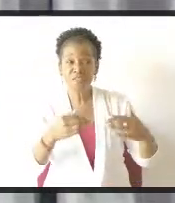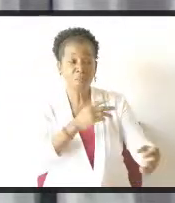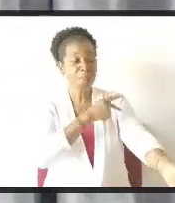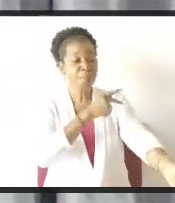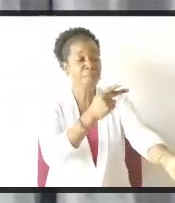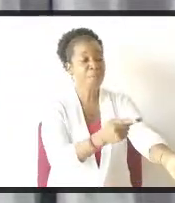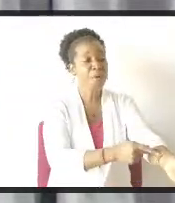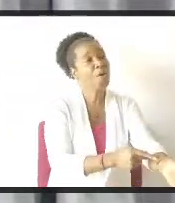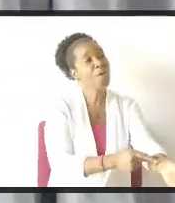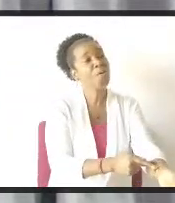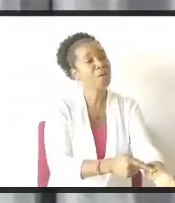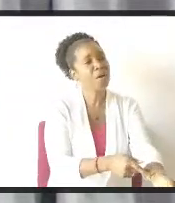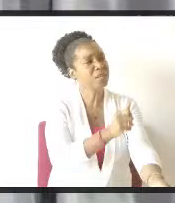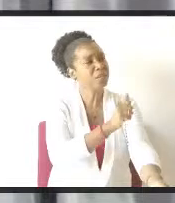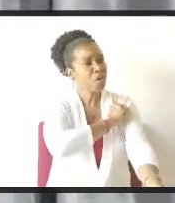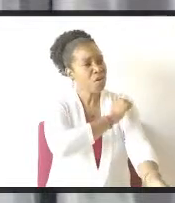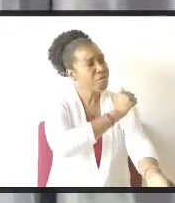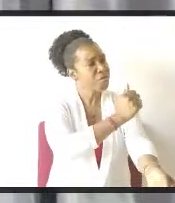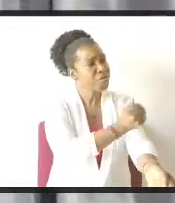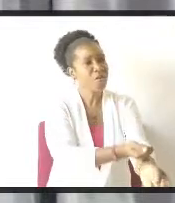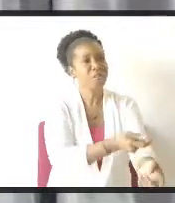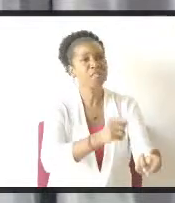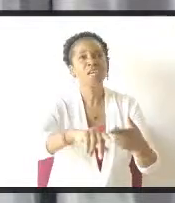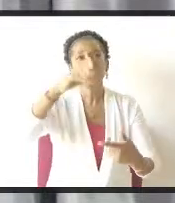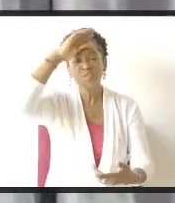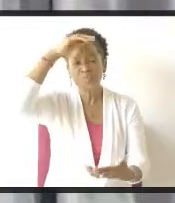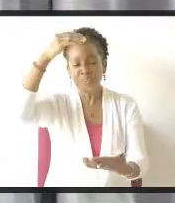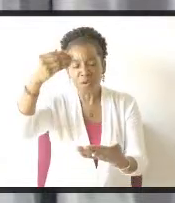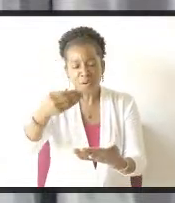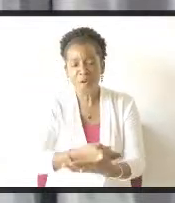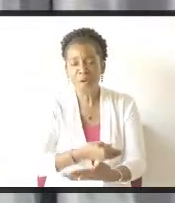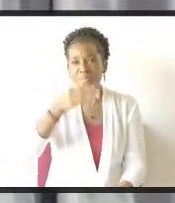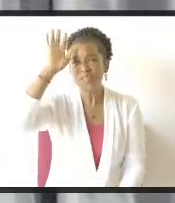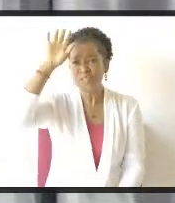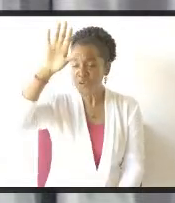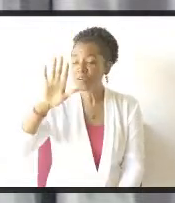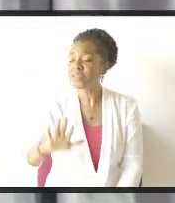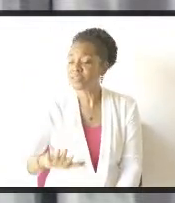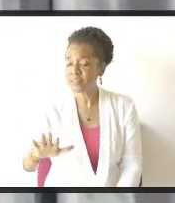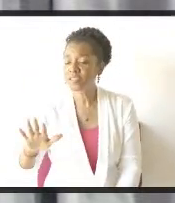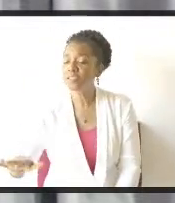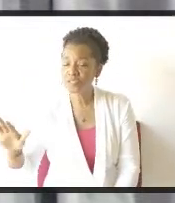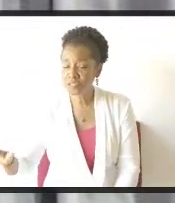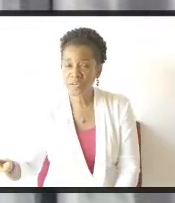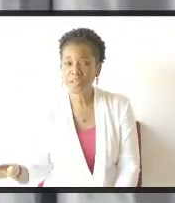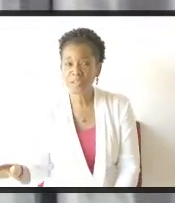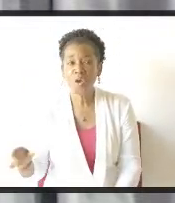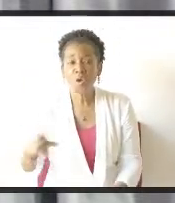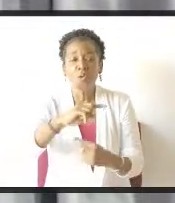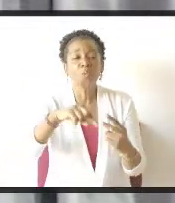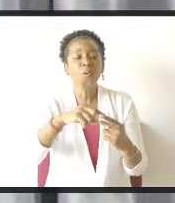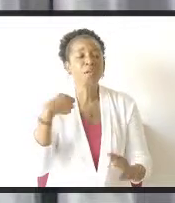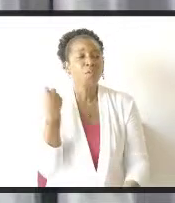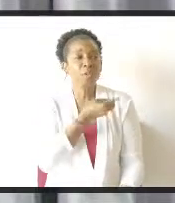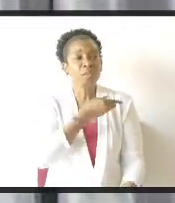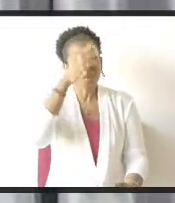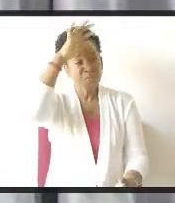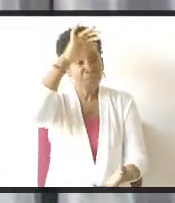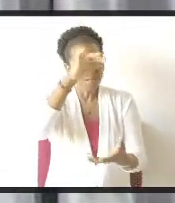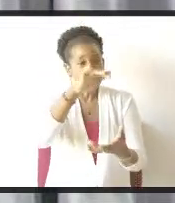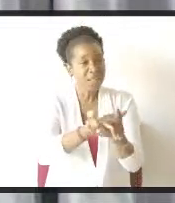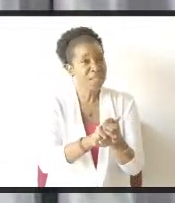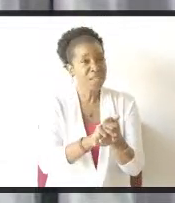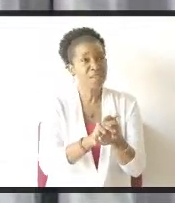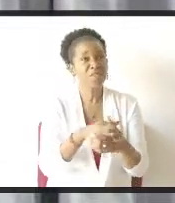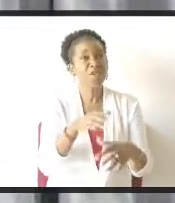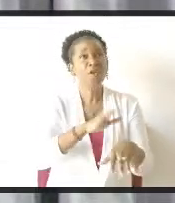Your son and daughter, even to them that believe on your name, with heads bowed and eyes closed,